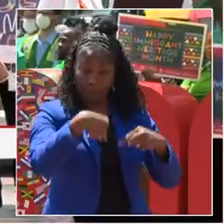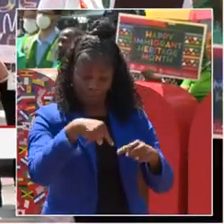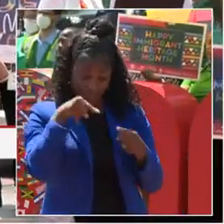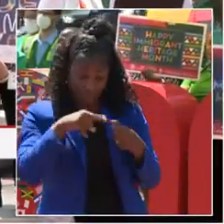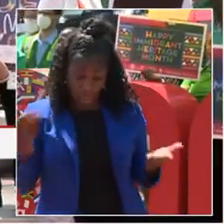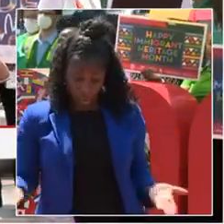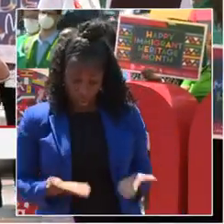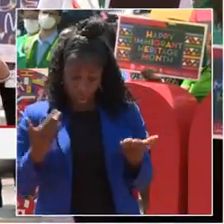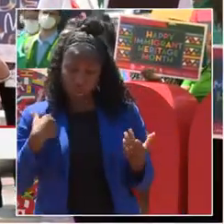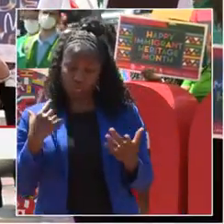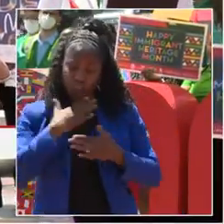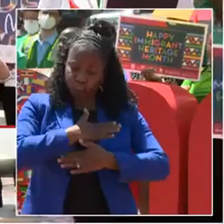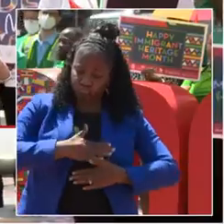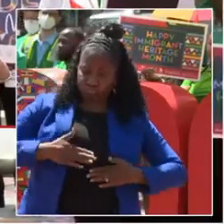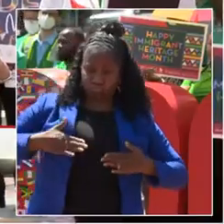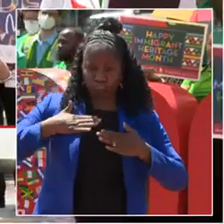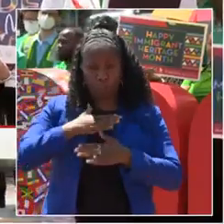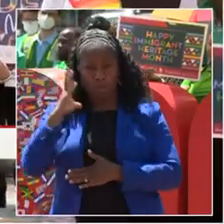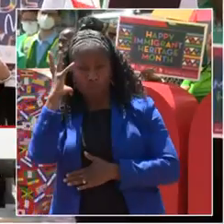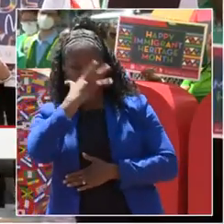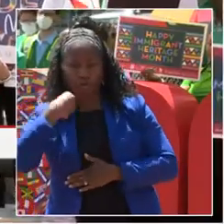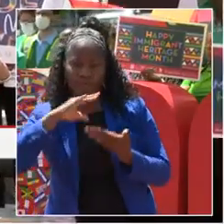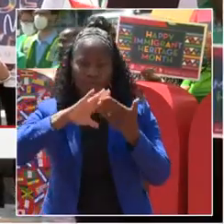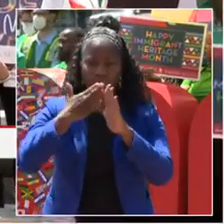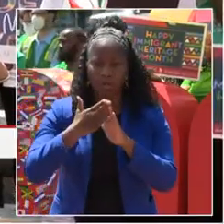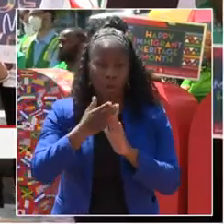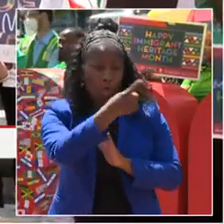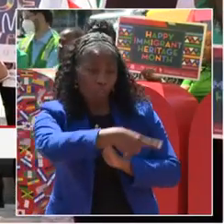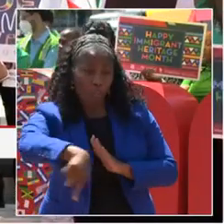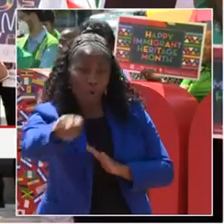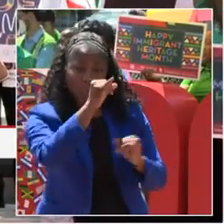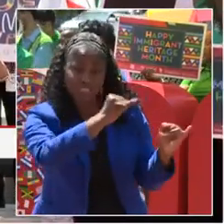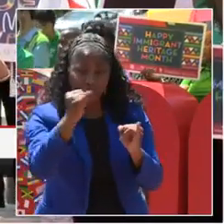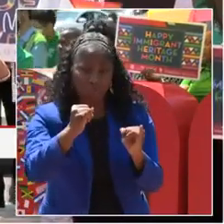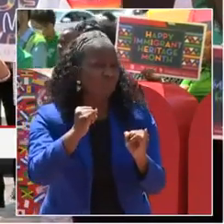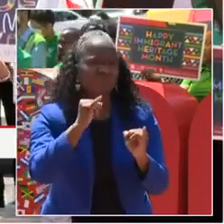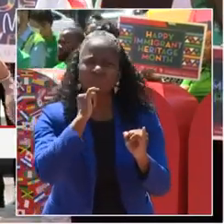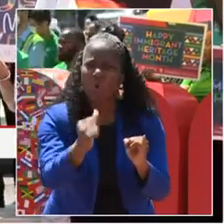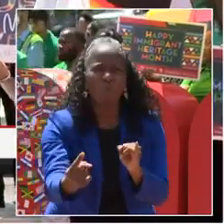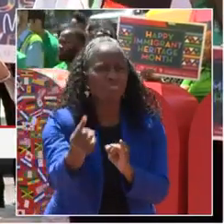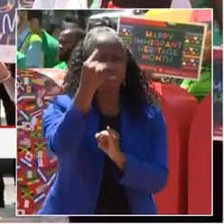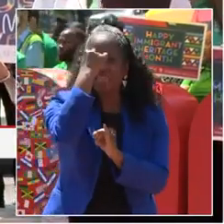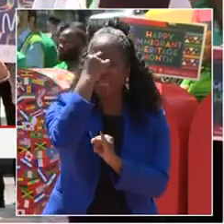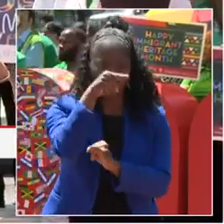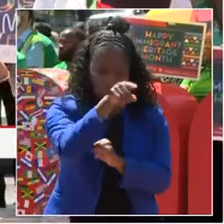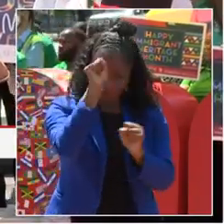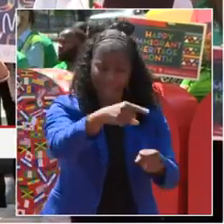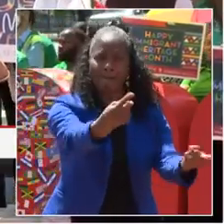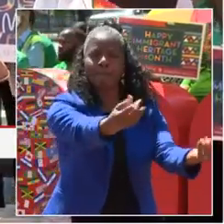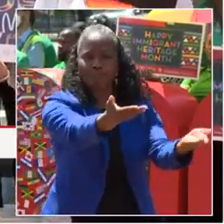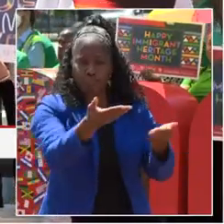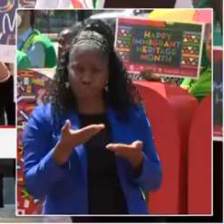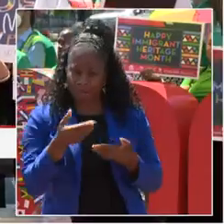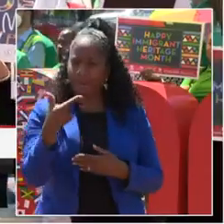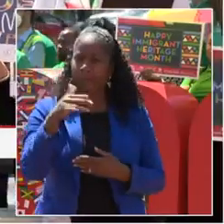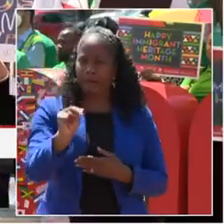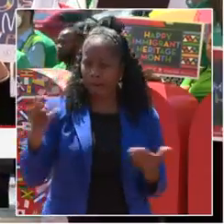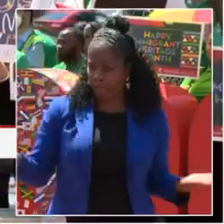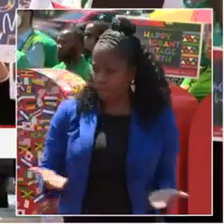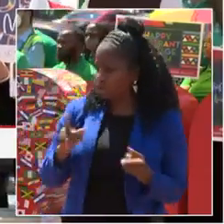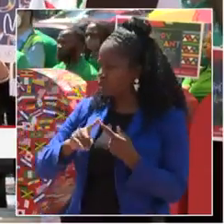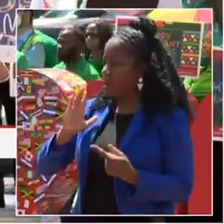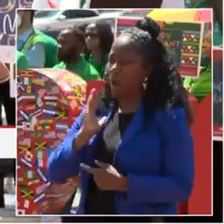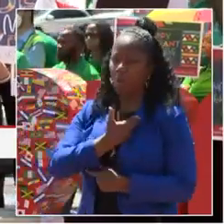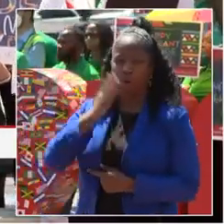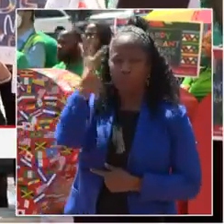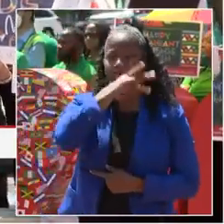our beautiful city, individuals should not think to bring firearms into our